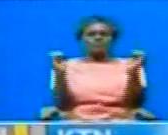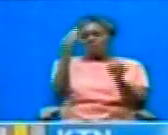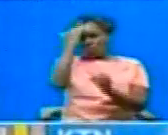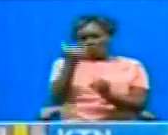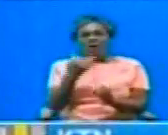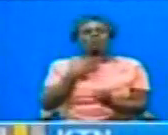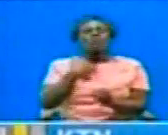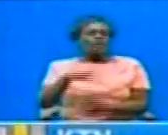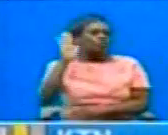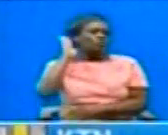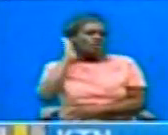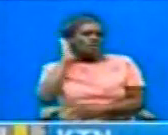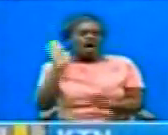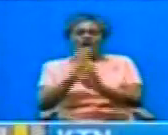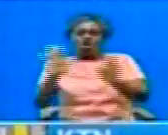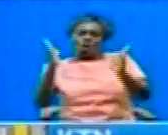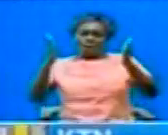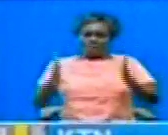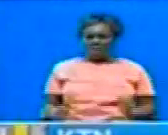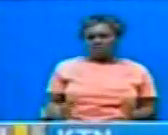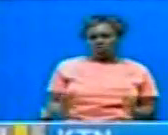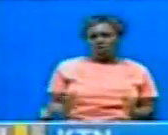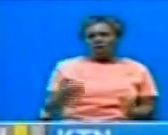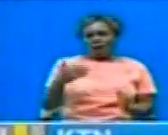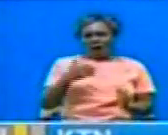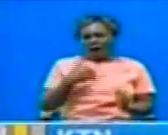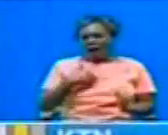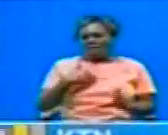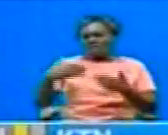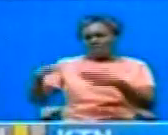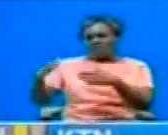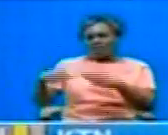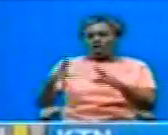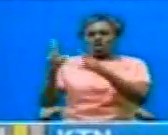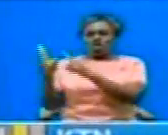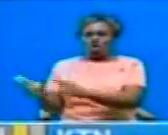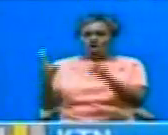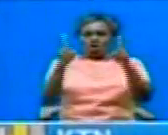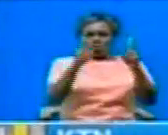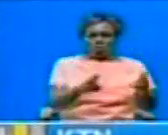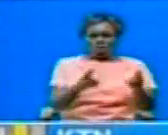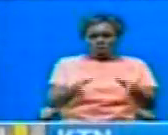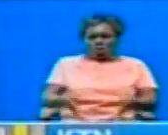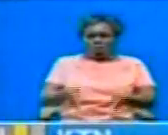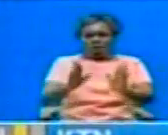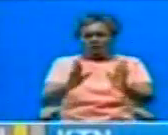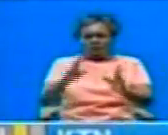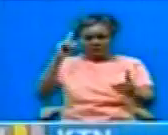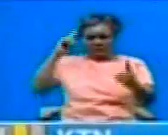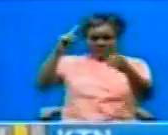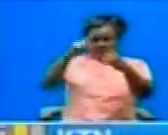we want to hear there is nobody who has left other than your normal usual way for purpose